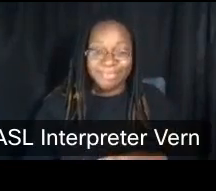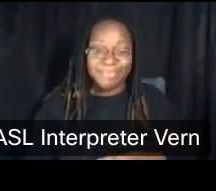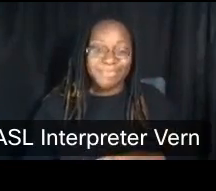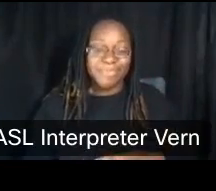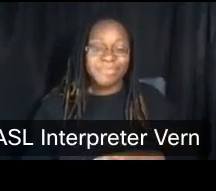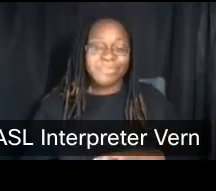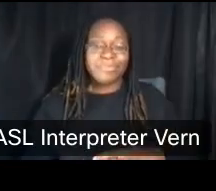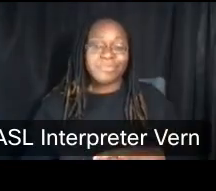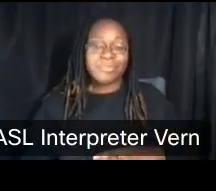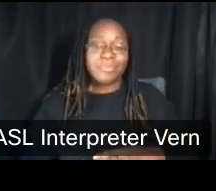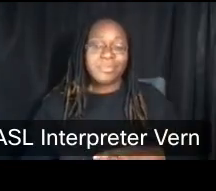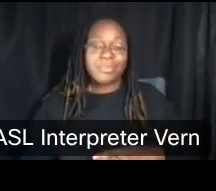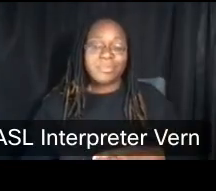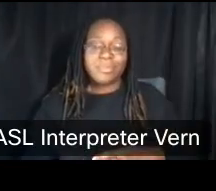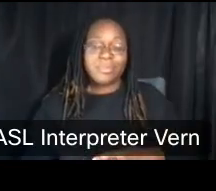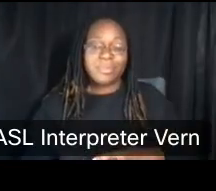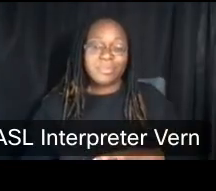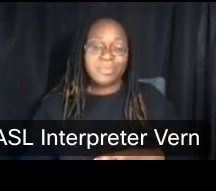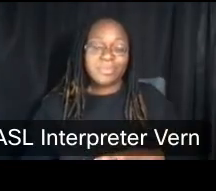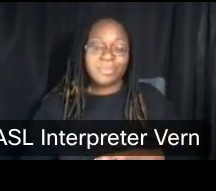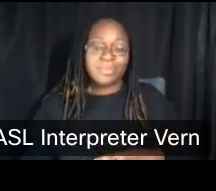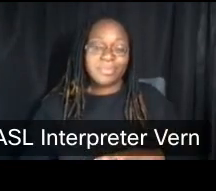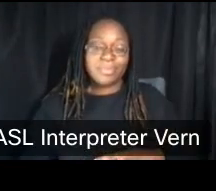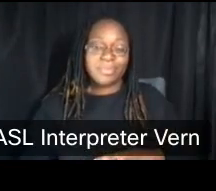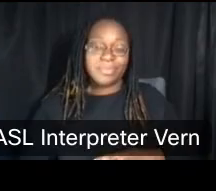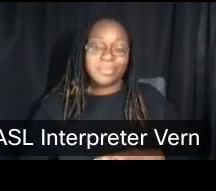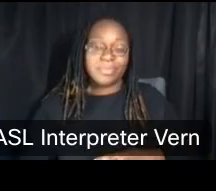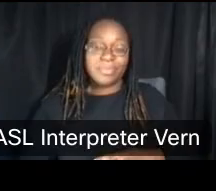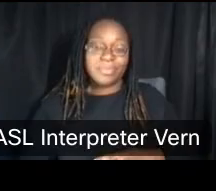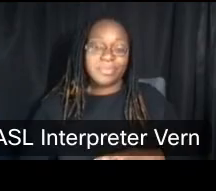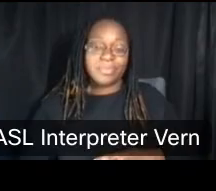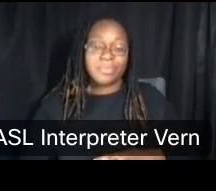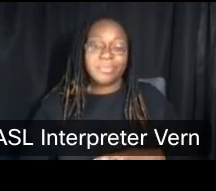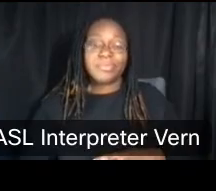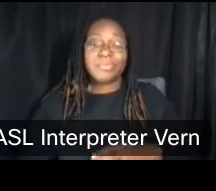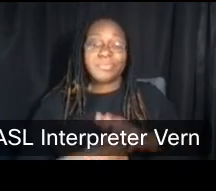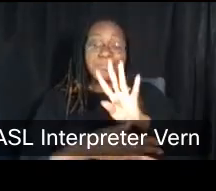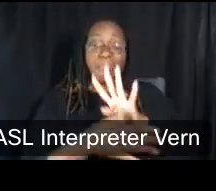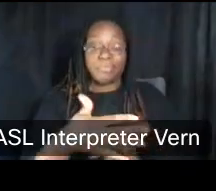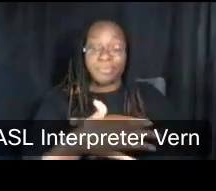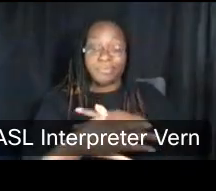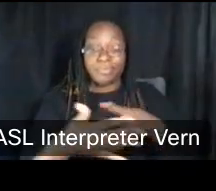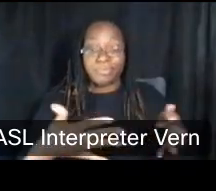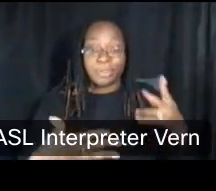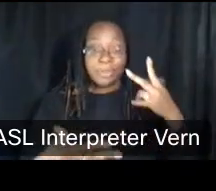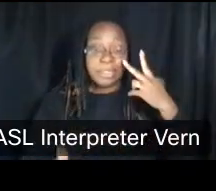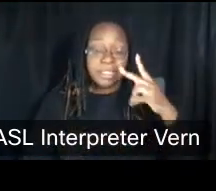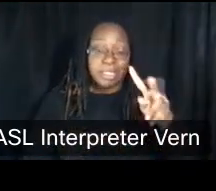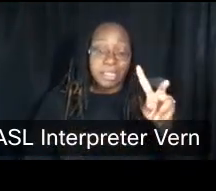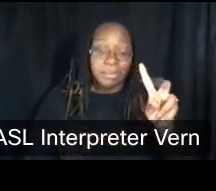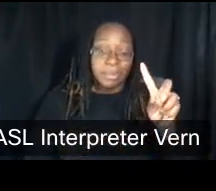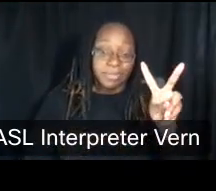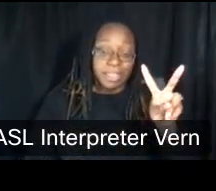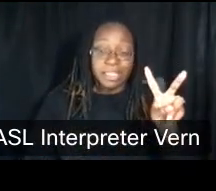And so here, looking at domestic violence, mental health, substance use,